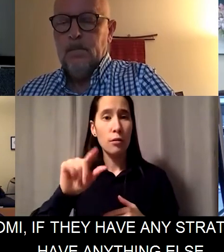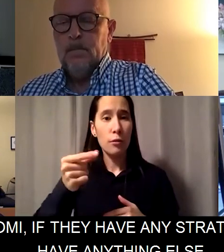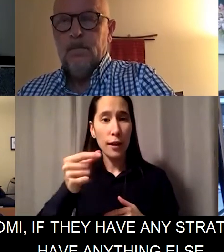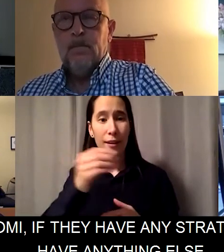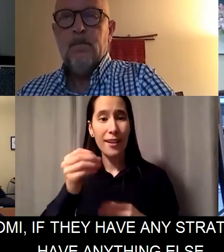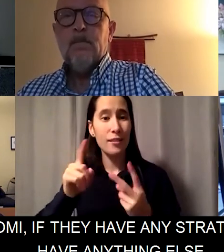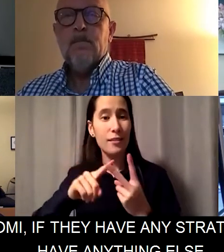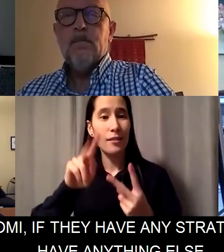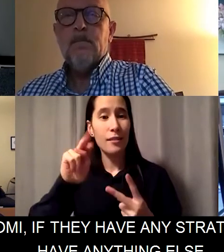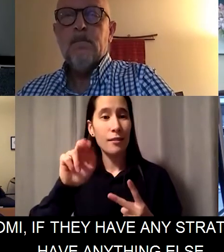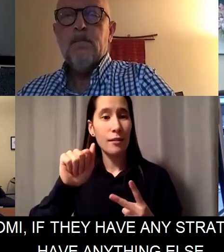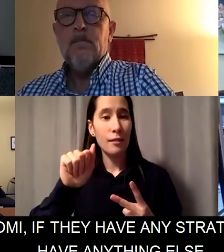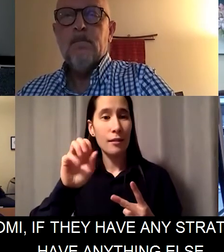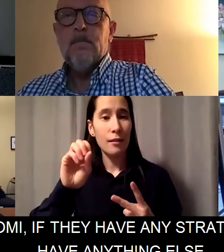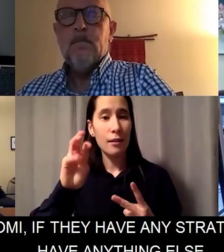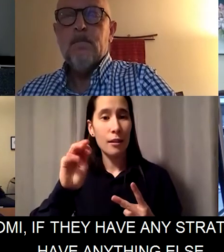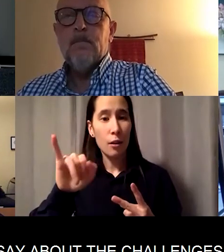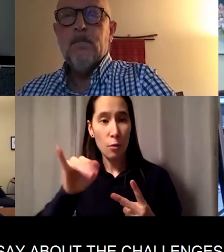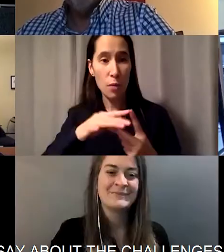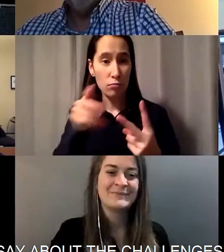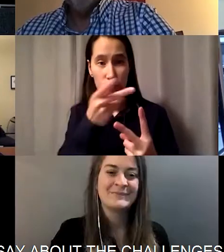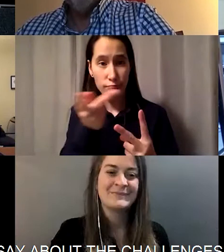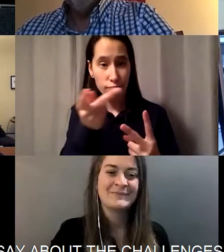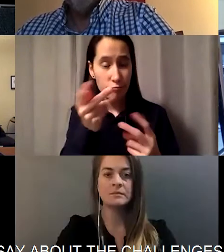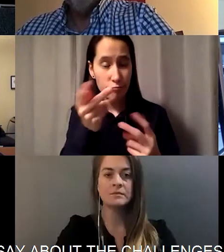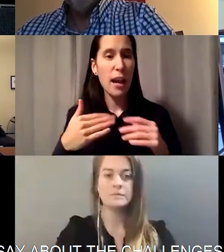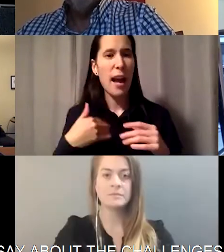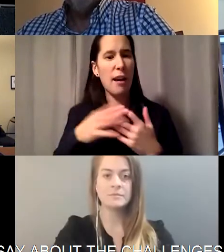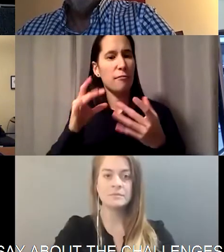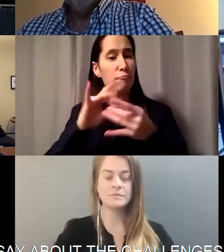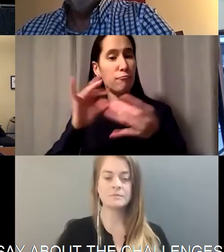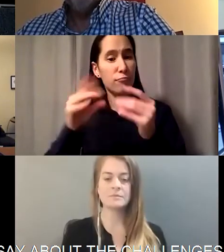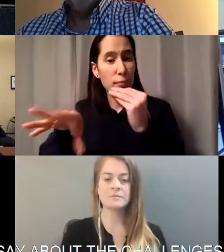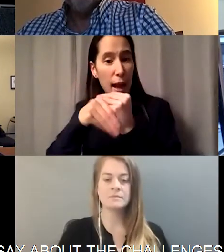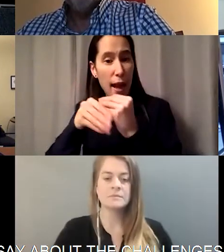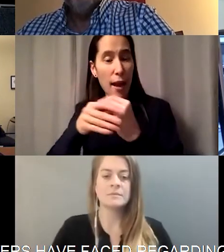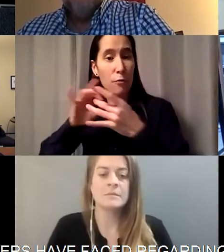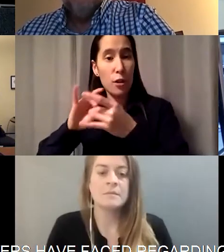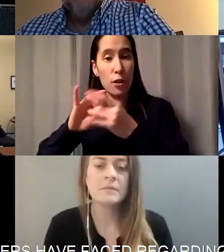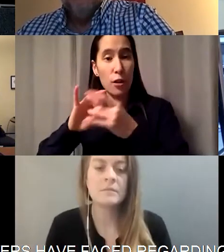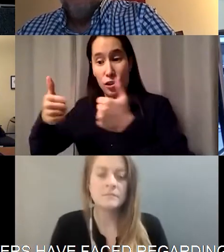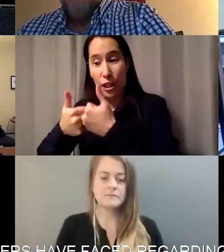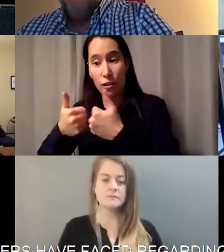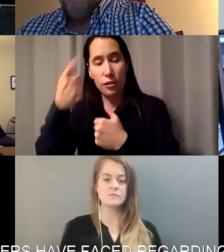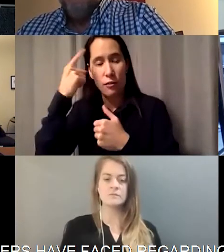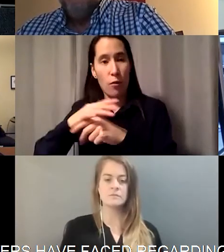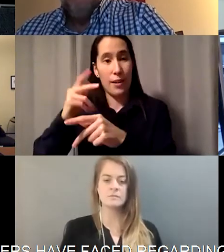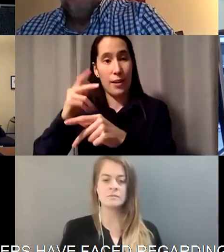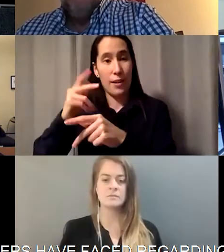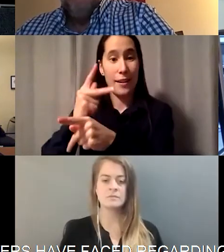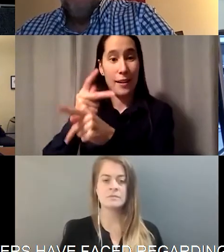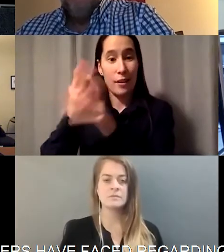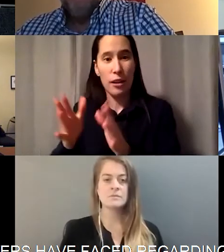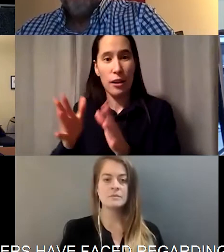any strategies or if they have anything else to say about the challenges that caregivers have faced regarding